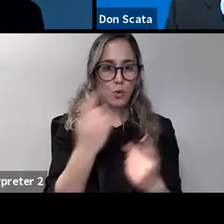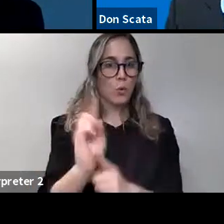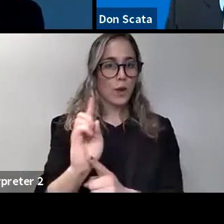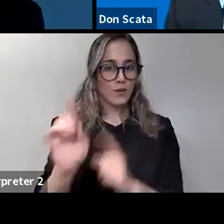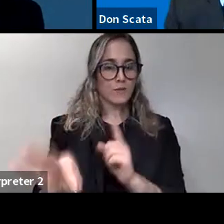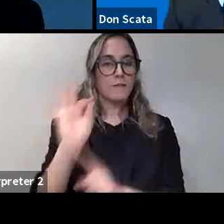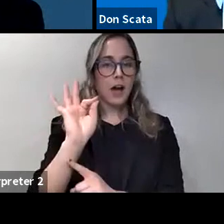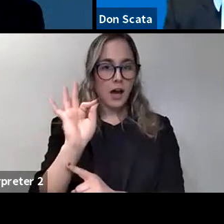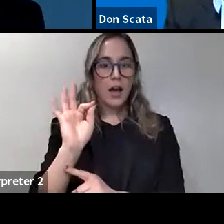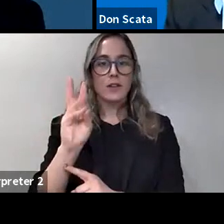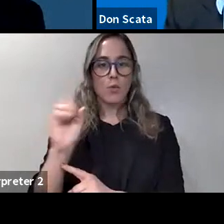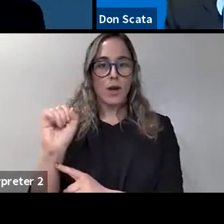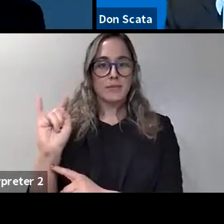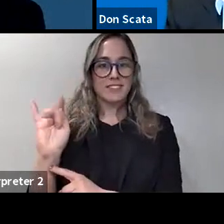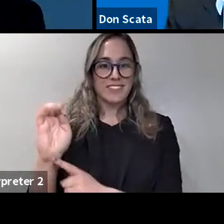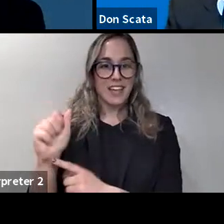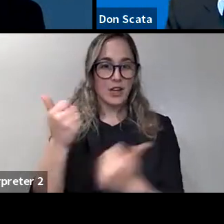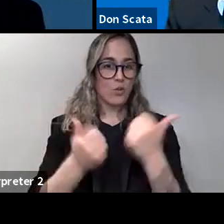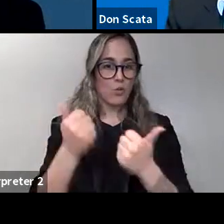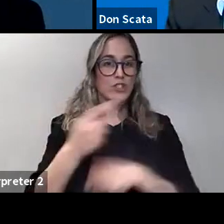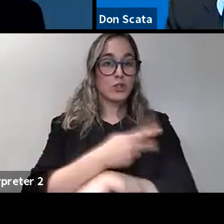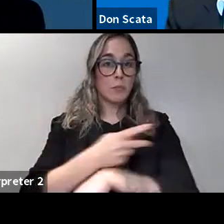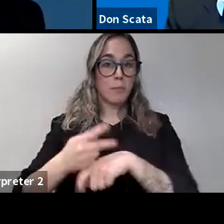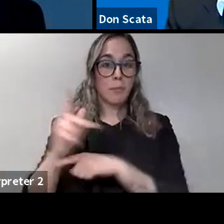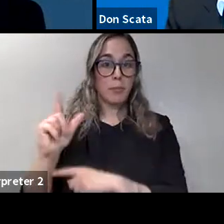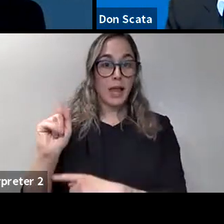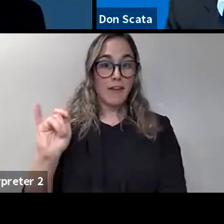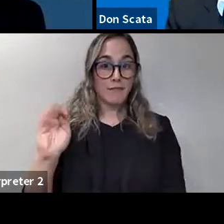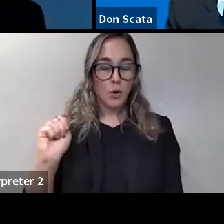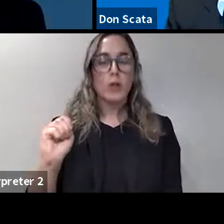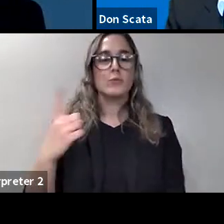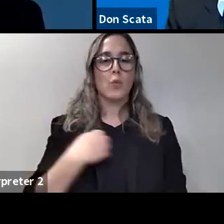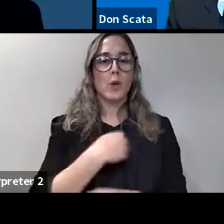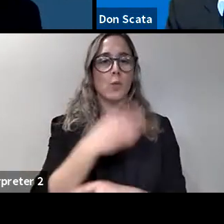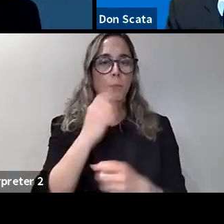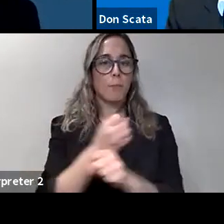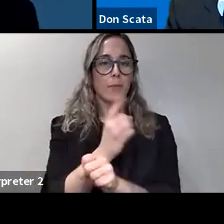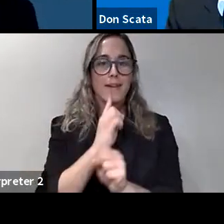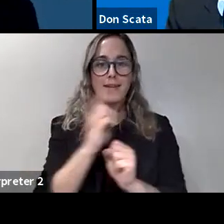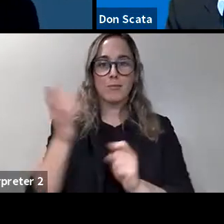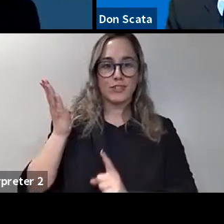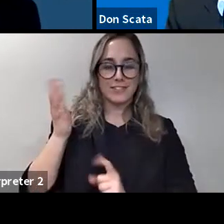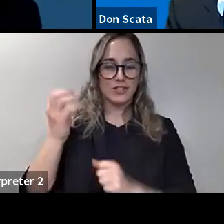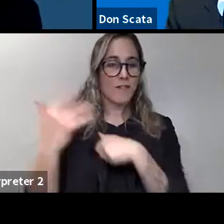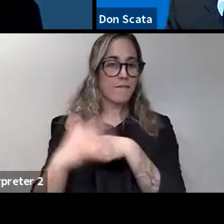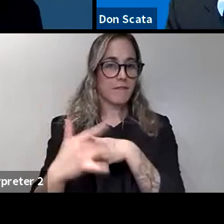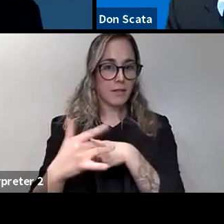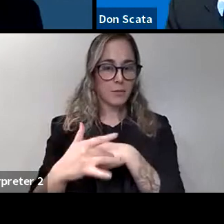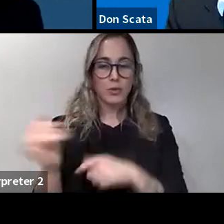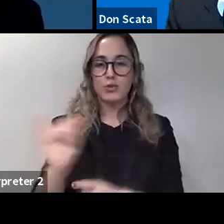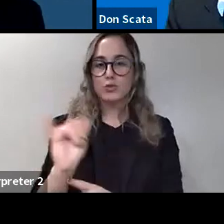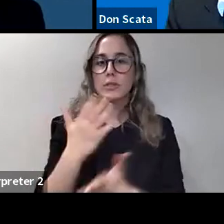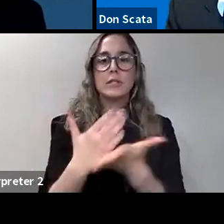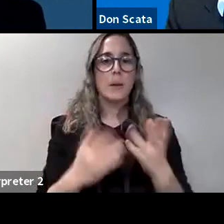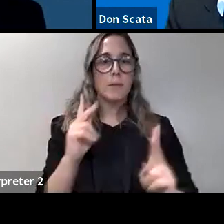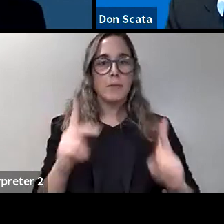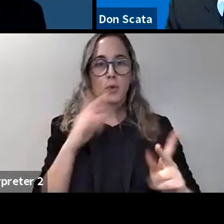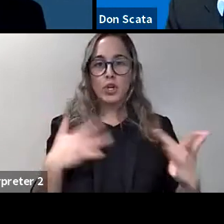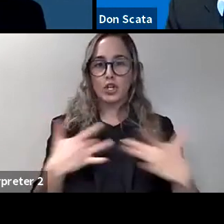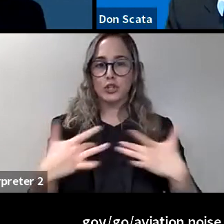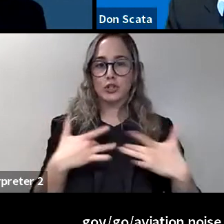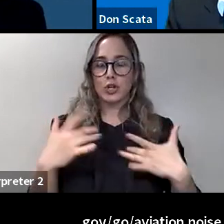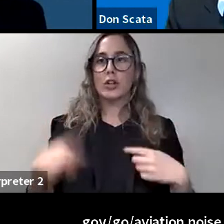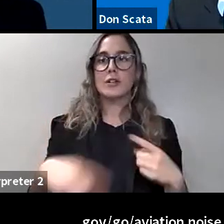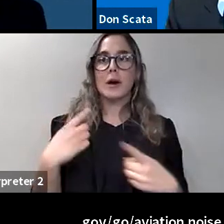faa.gov/go/aviation-noise. We'll also make the presentation available. We noted a couple of people expressing concerns about the